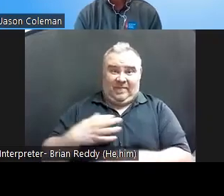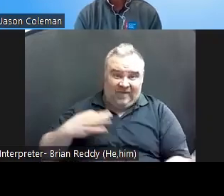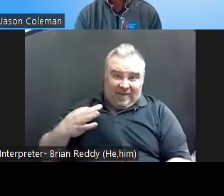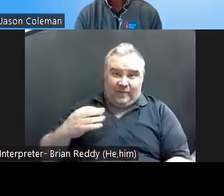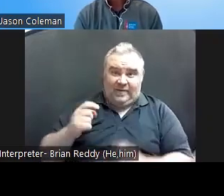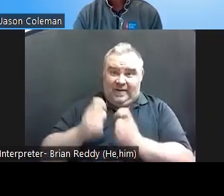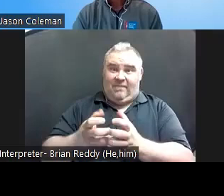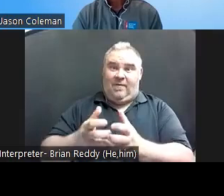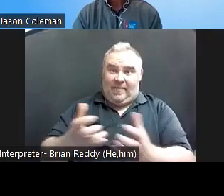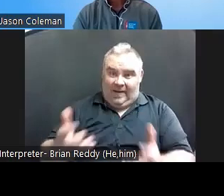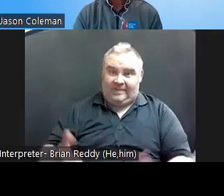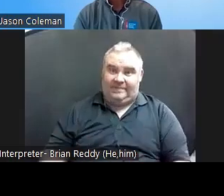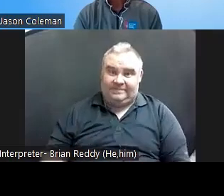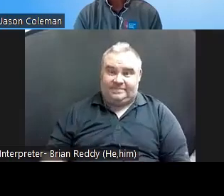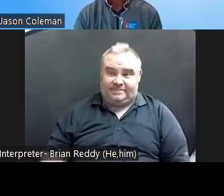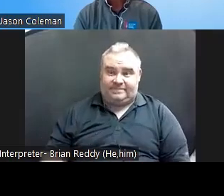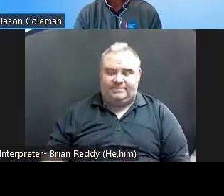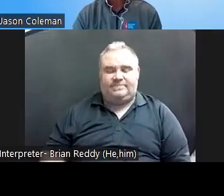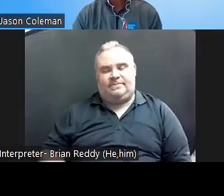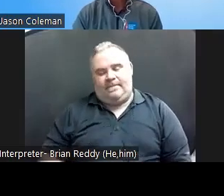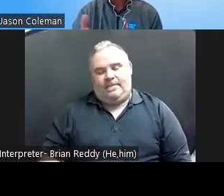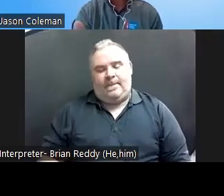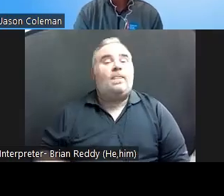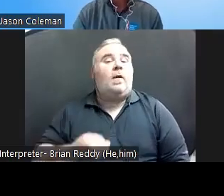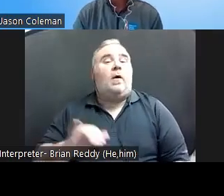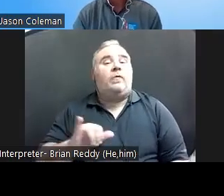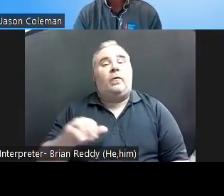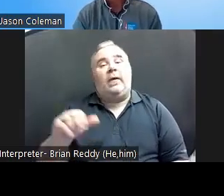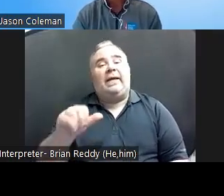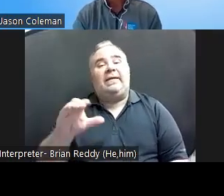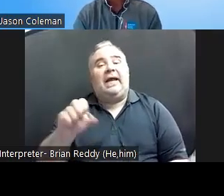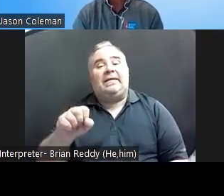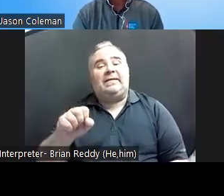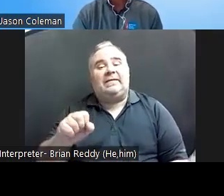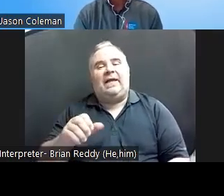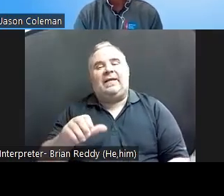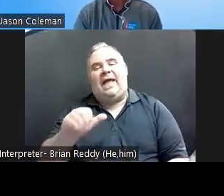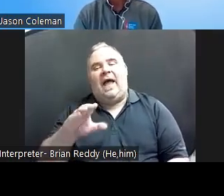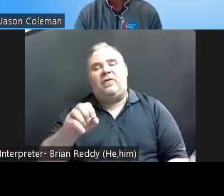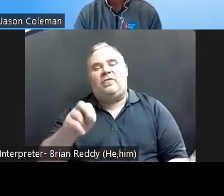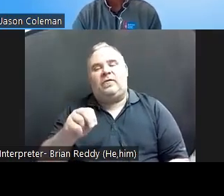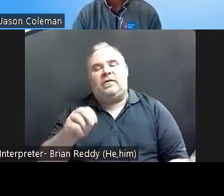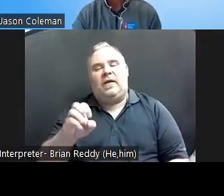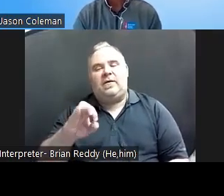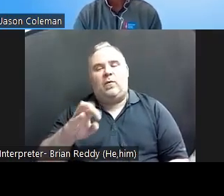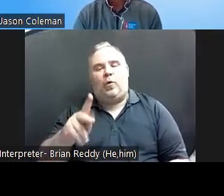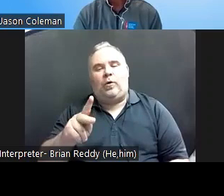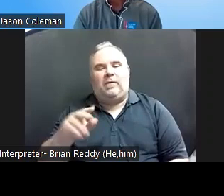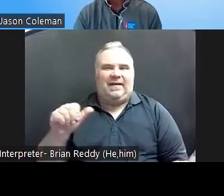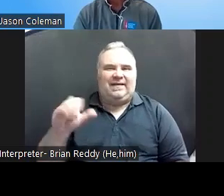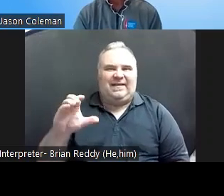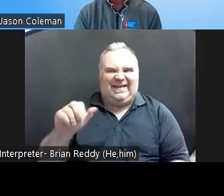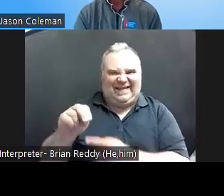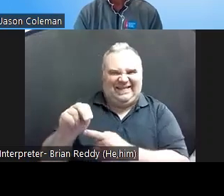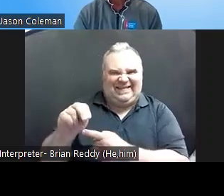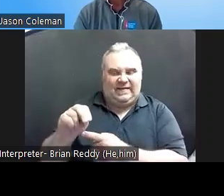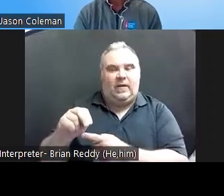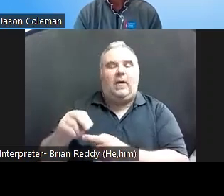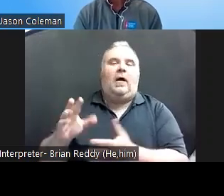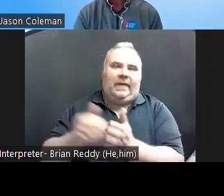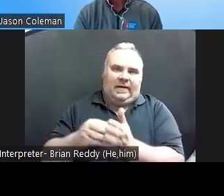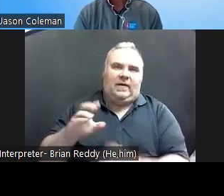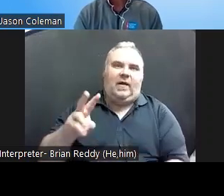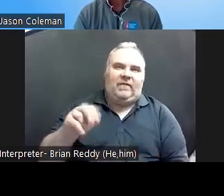lot. Also, the American Cancer Society Cancer Action Network, which I mentioned, you know, pertaining to Vanessa's